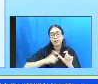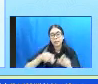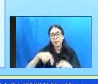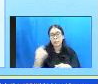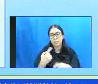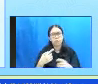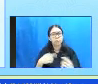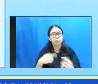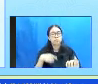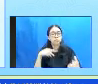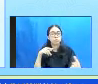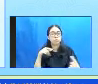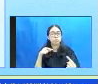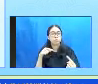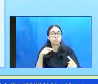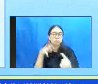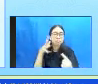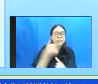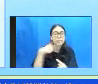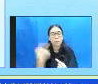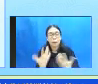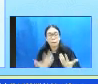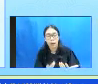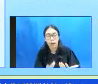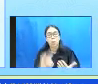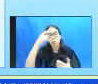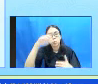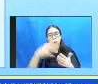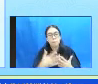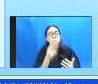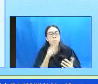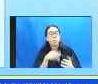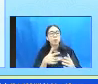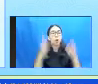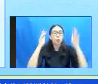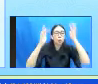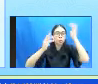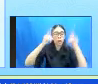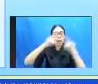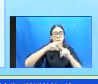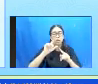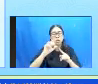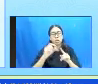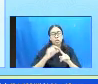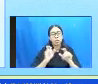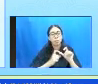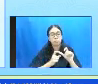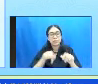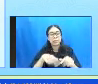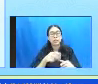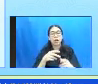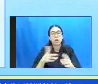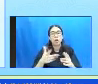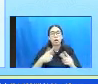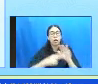ensure that tropical forests and forest landscapes in Indonesia are sustainably and